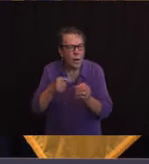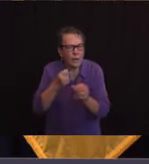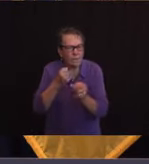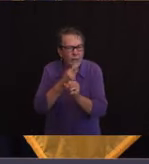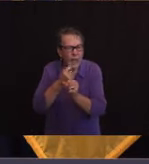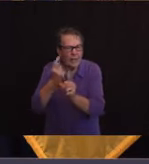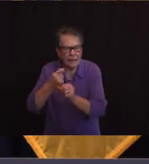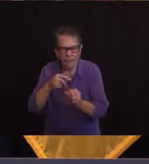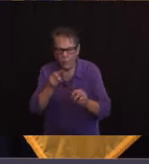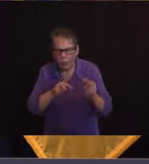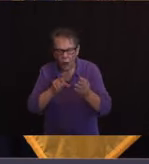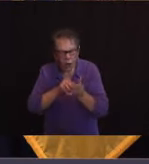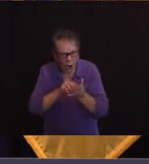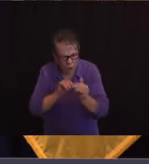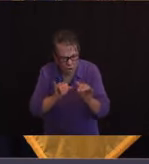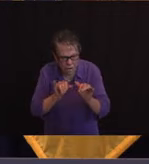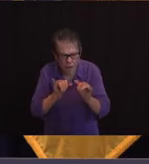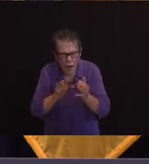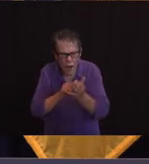of transmission.